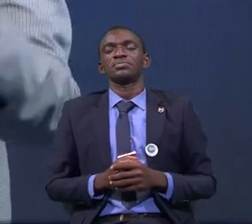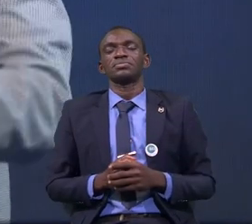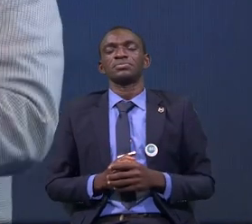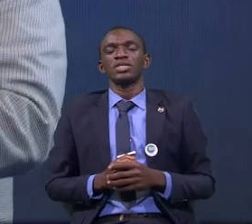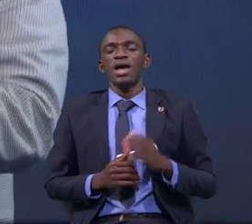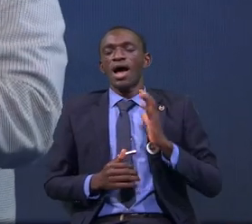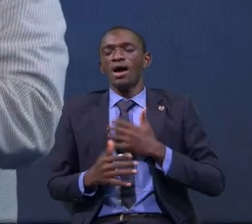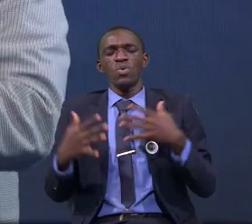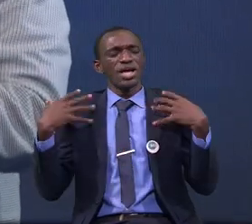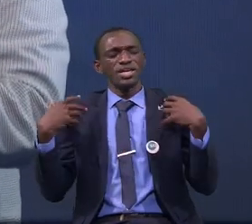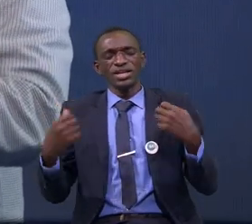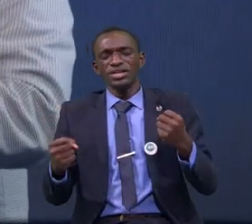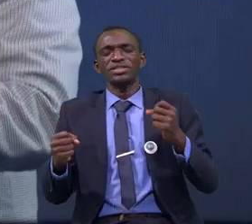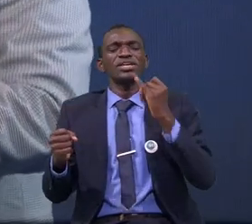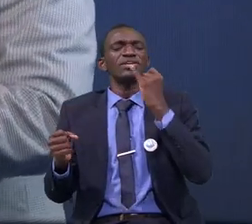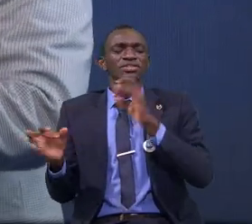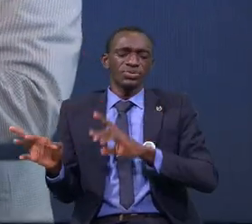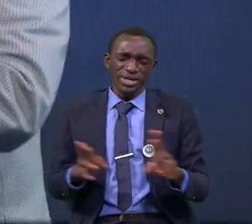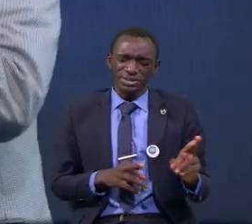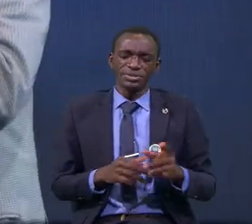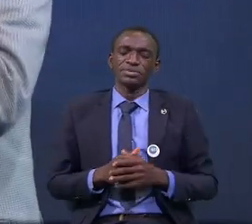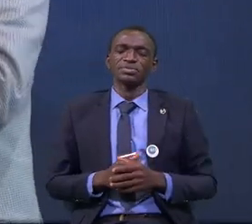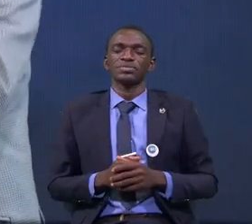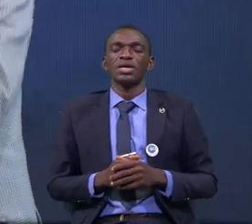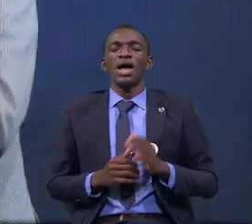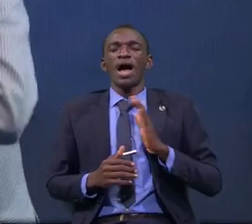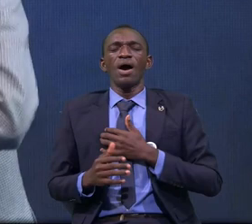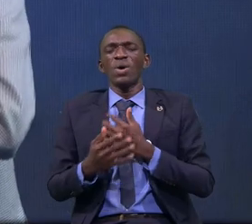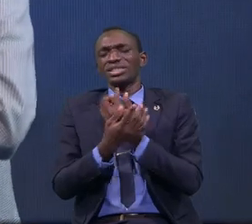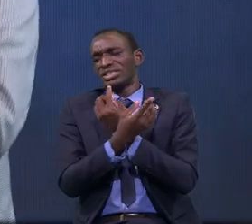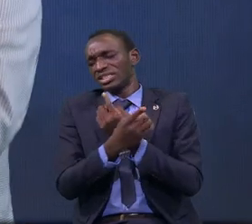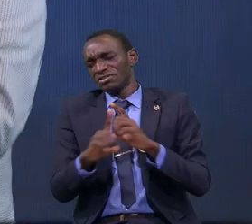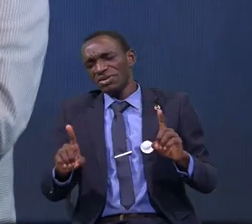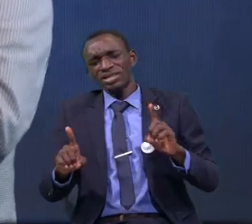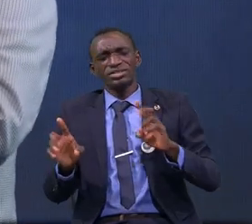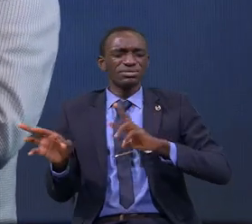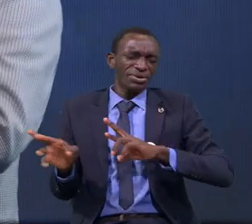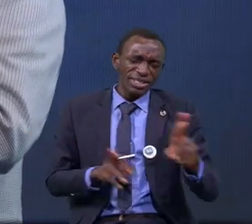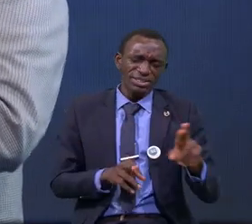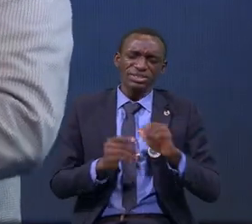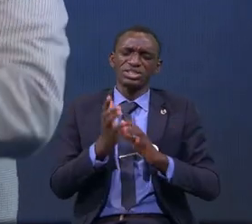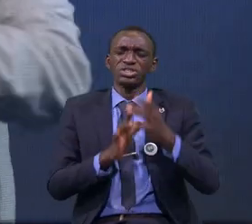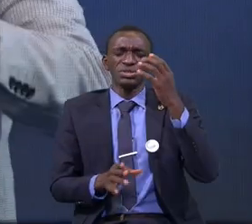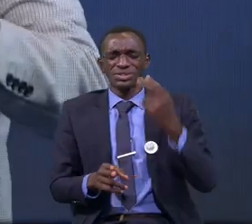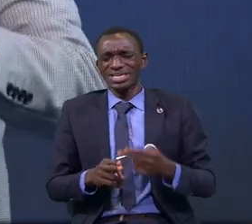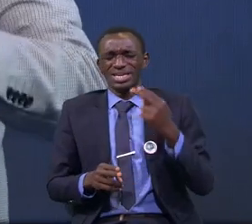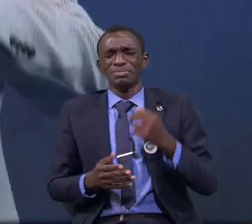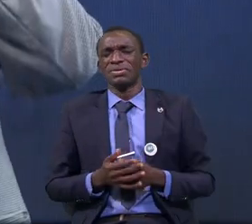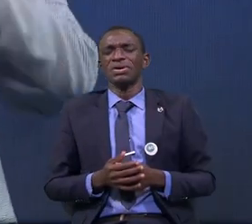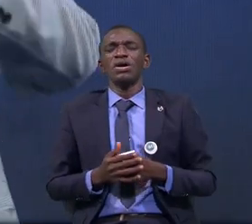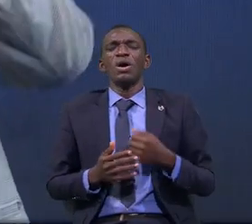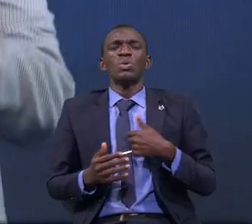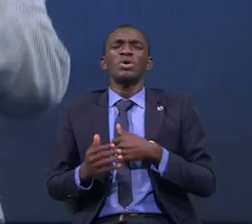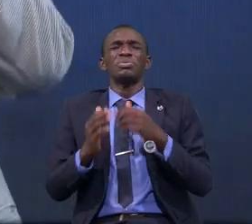Our healing is ready. Our deliverance is ready. And I pray,